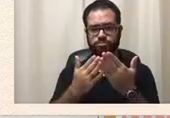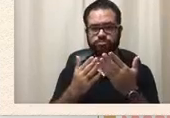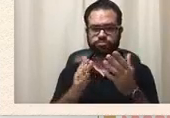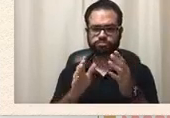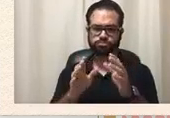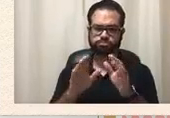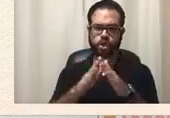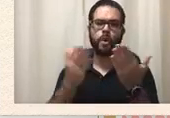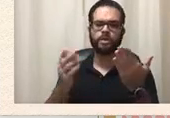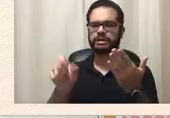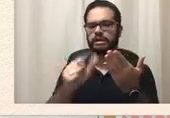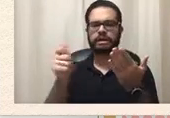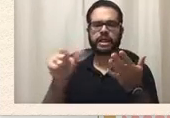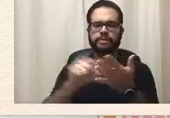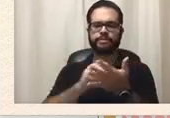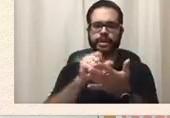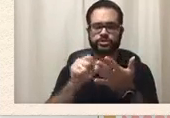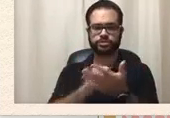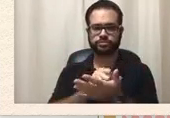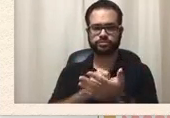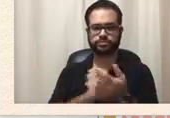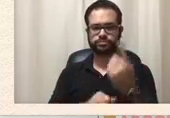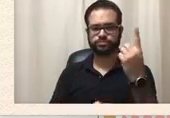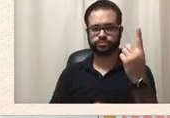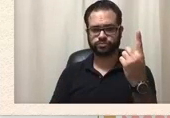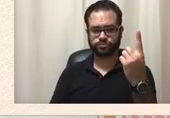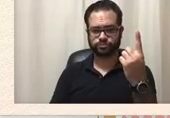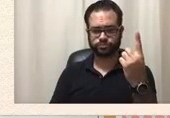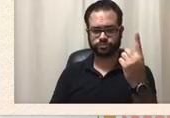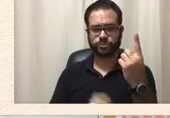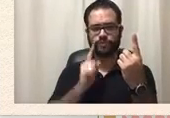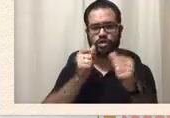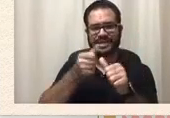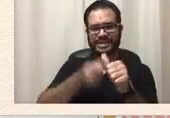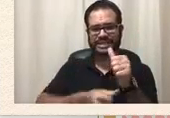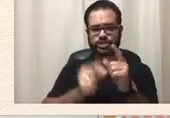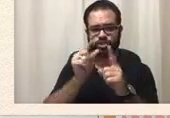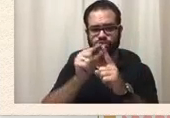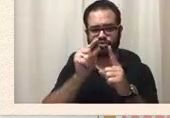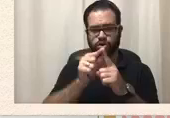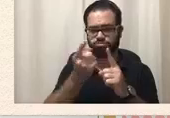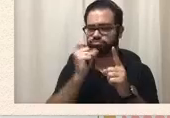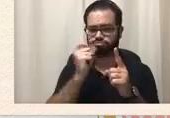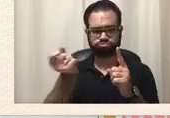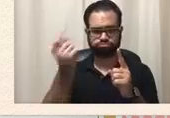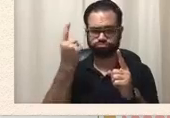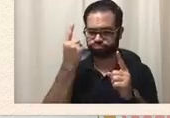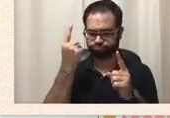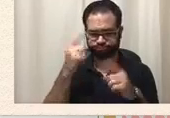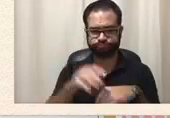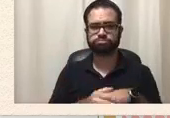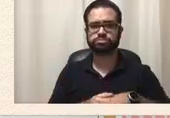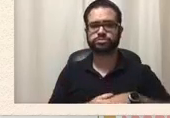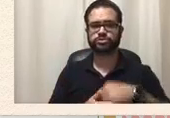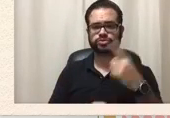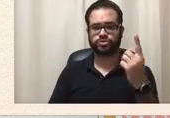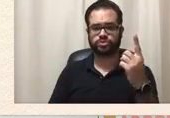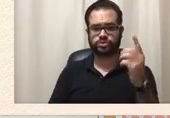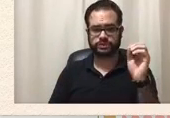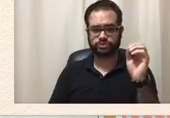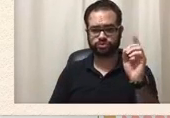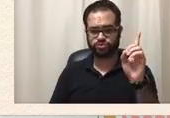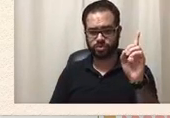You're going to put up one finger for each word you don't know. So 0 to 1 finger is